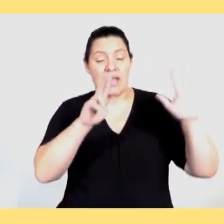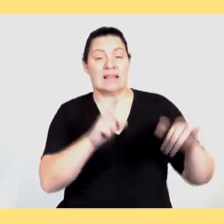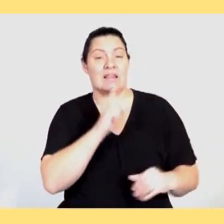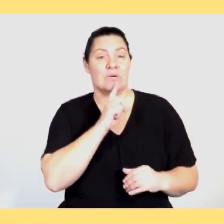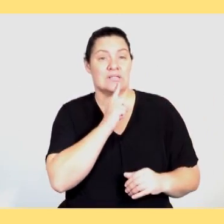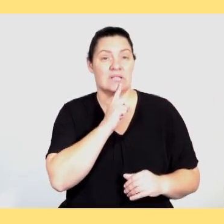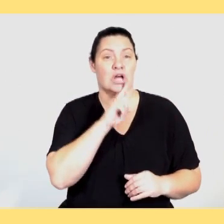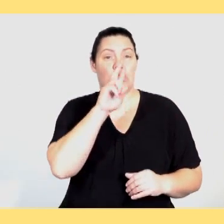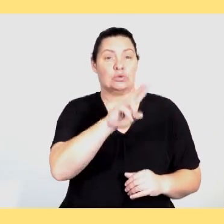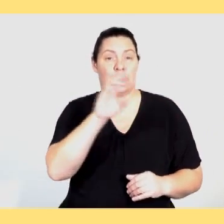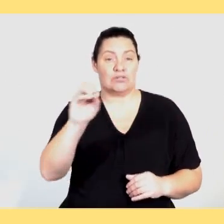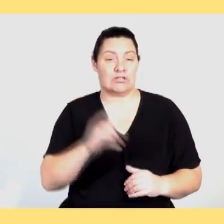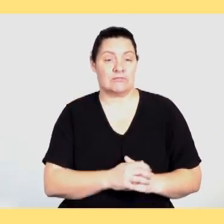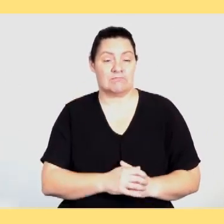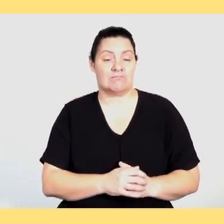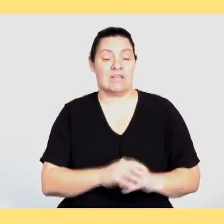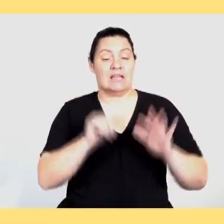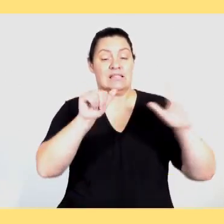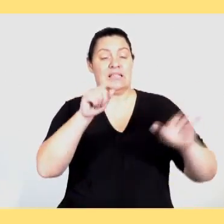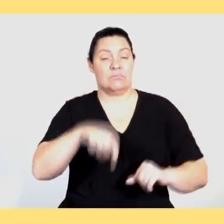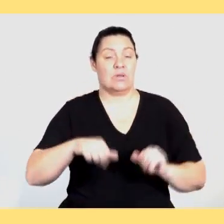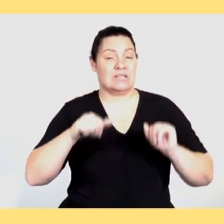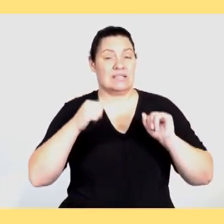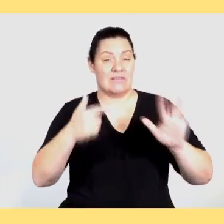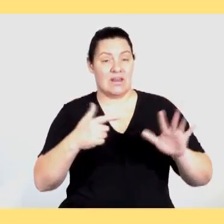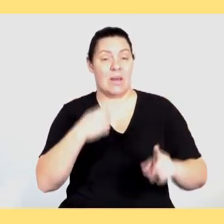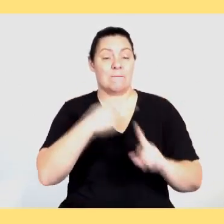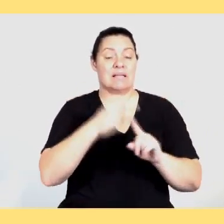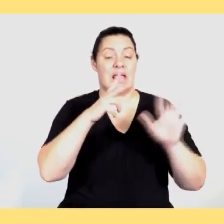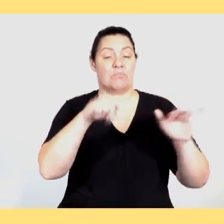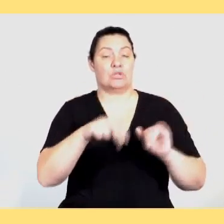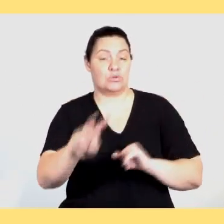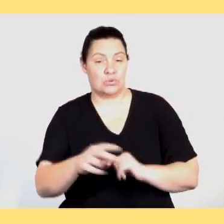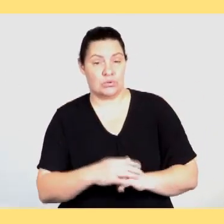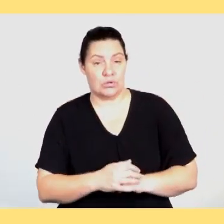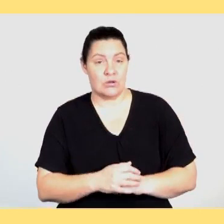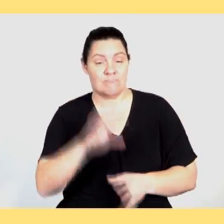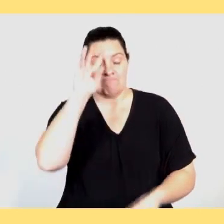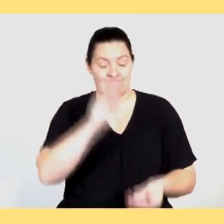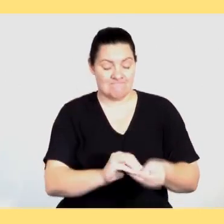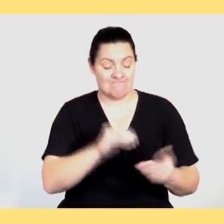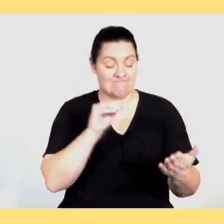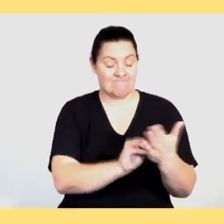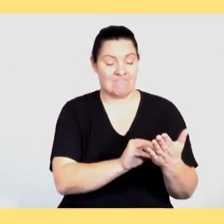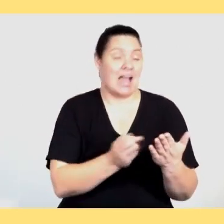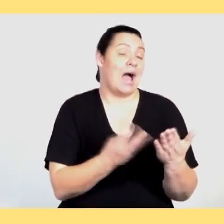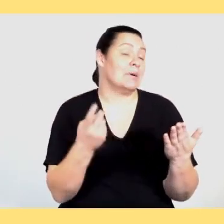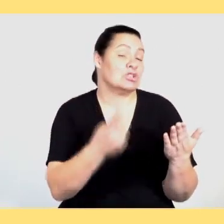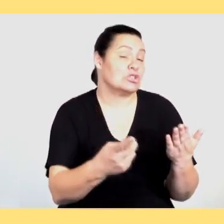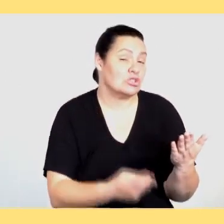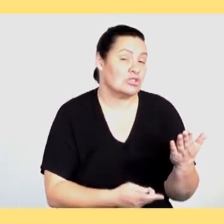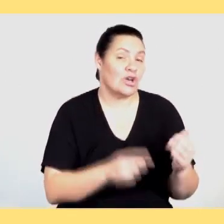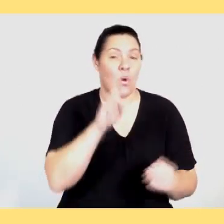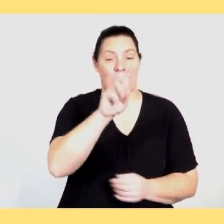is 8,200. 6.7 plus 8.2, please punch that in your calculator. How much do you